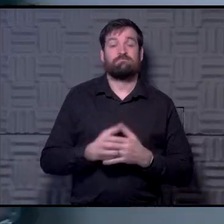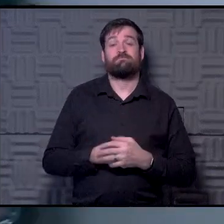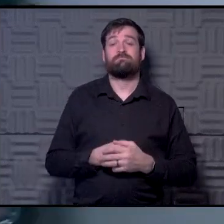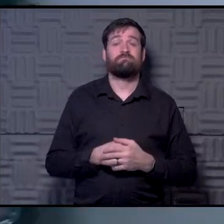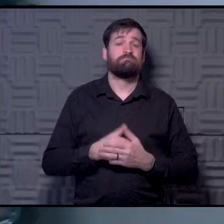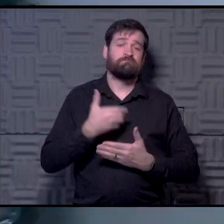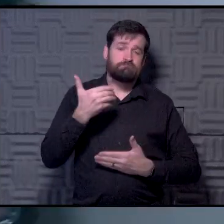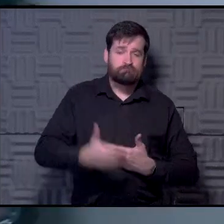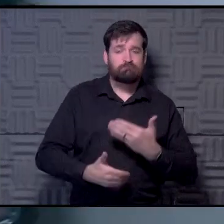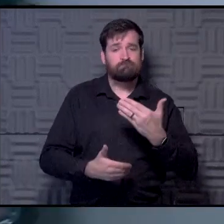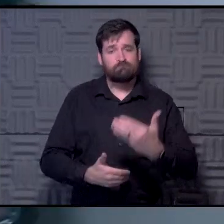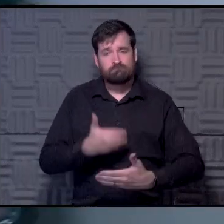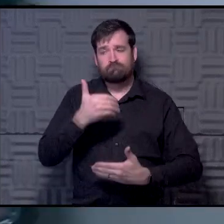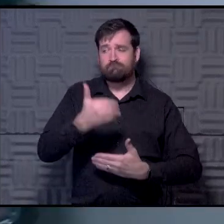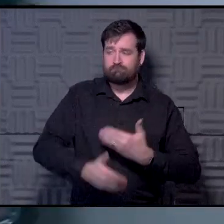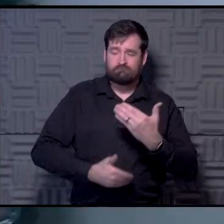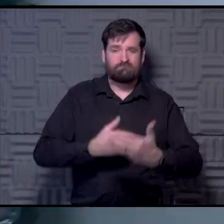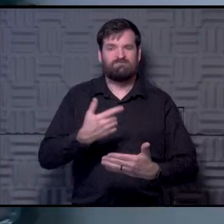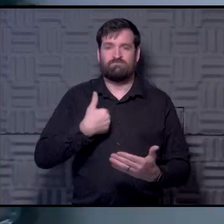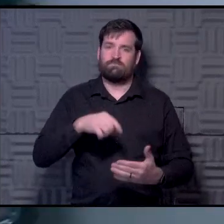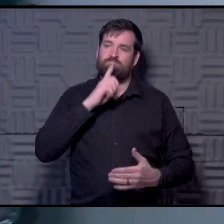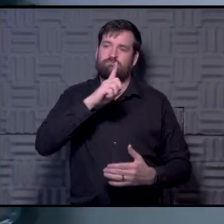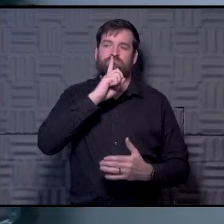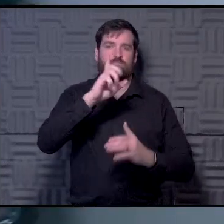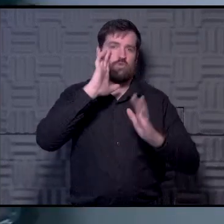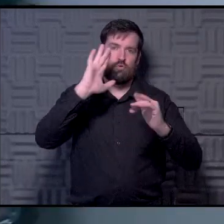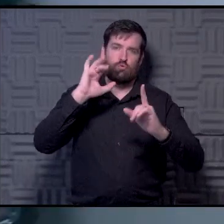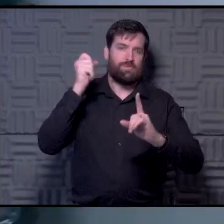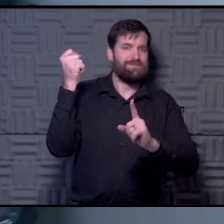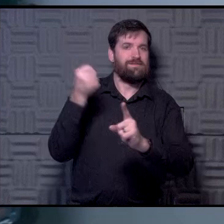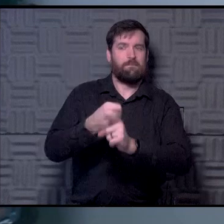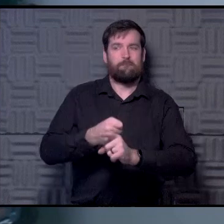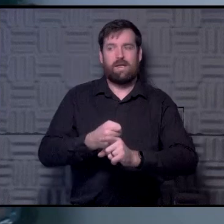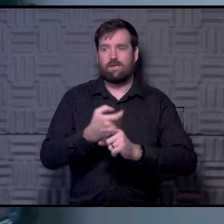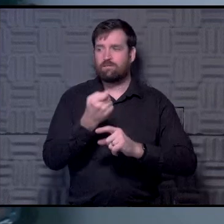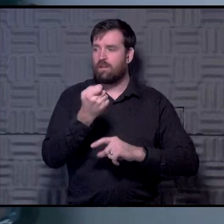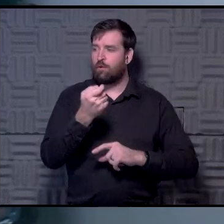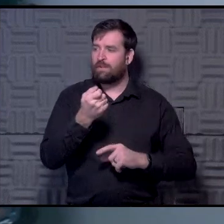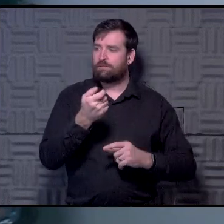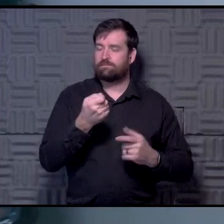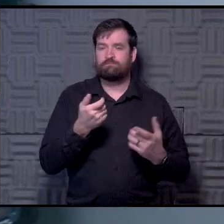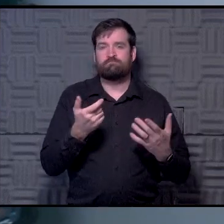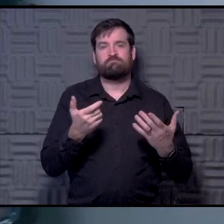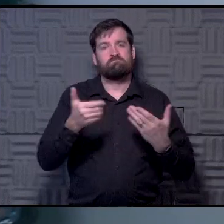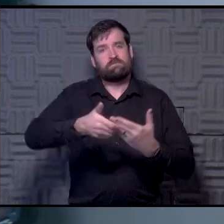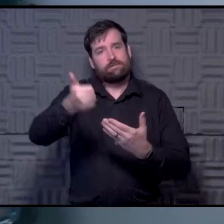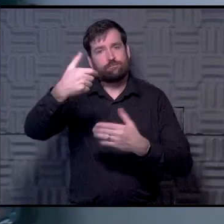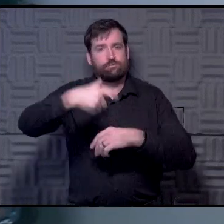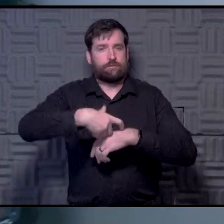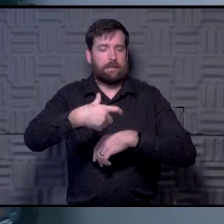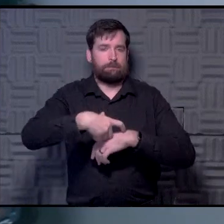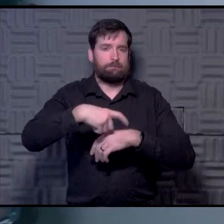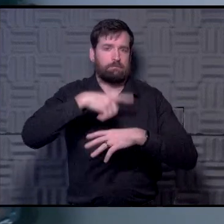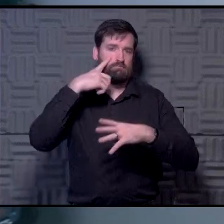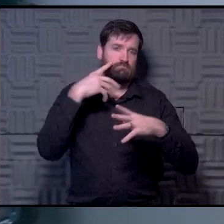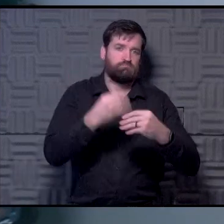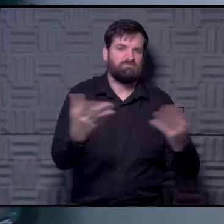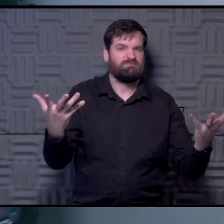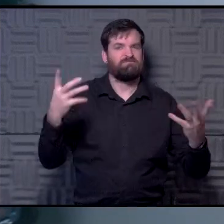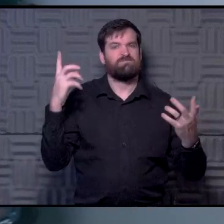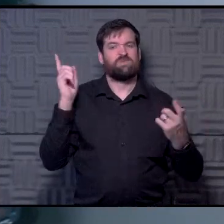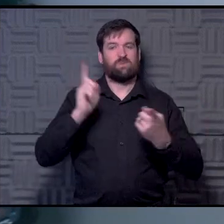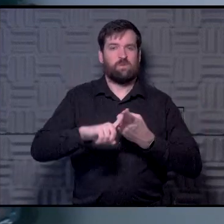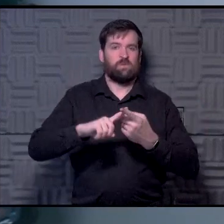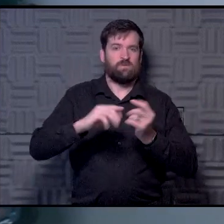step by step, piece by piece, we really hope to make an impact and have a little bit of an easier time to get them distributed into the hands